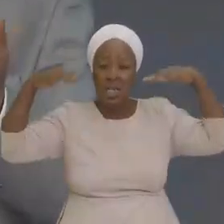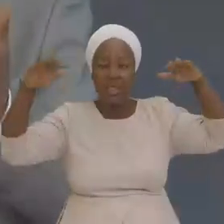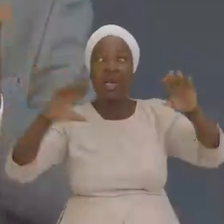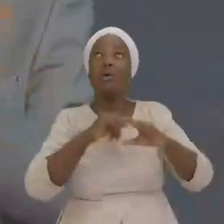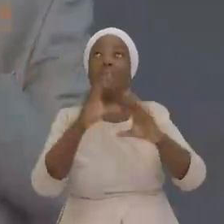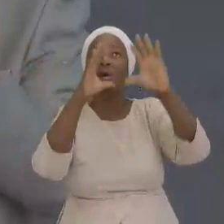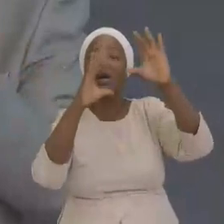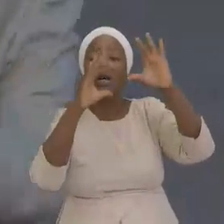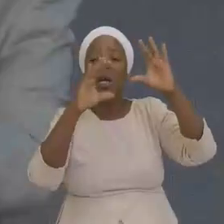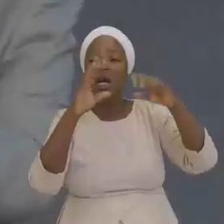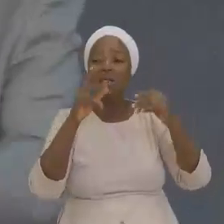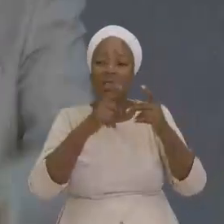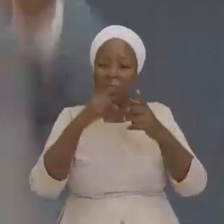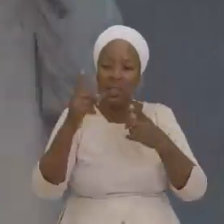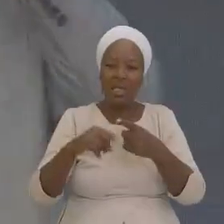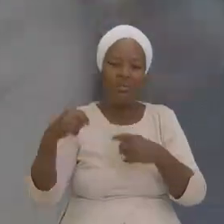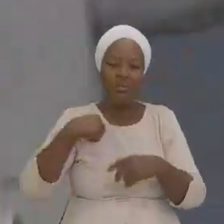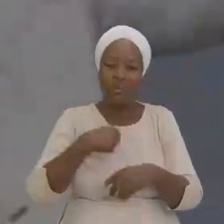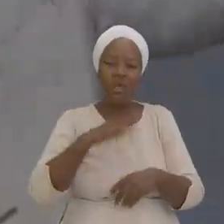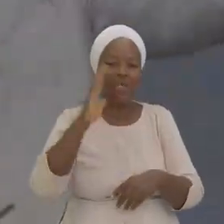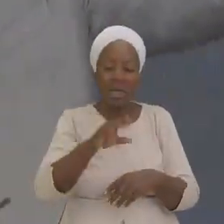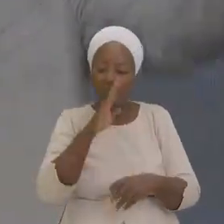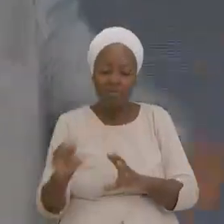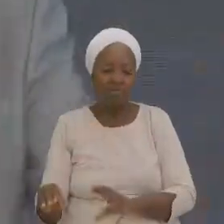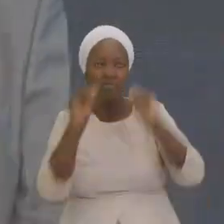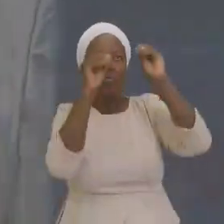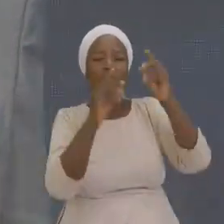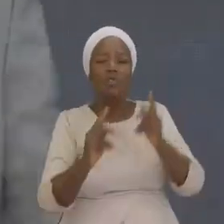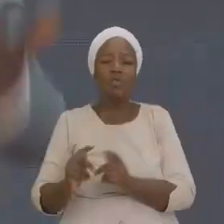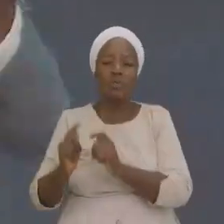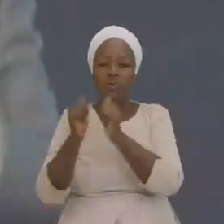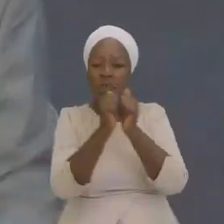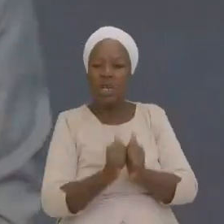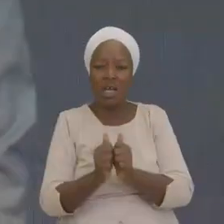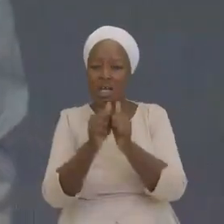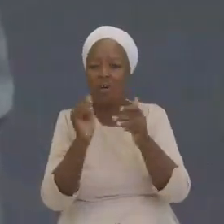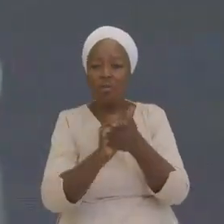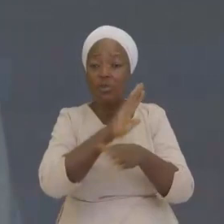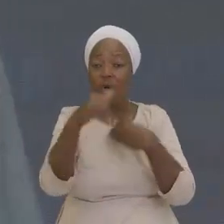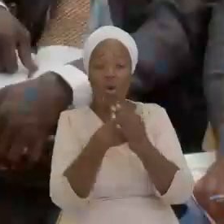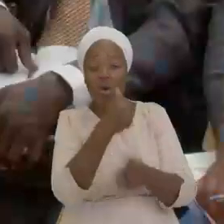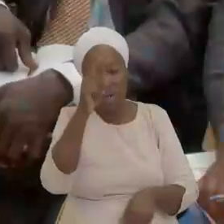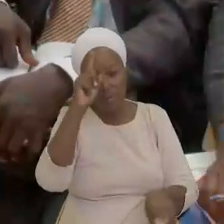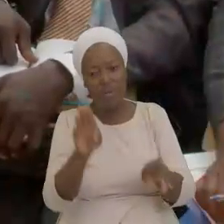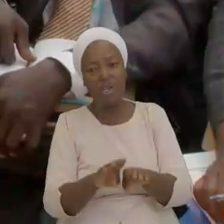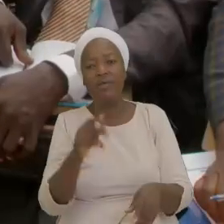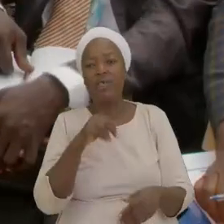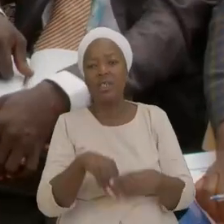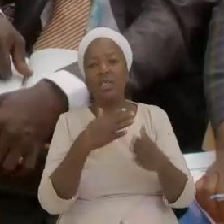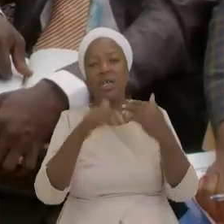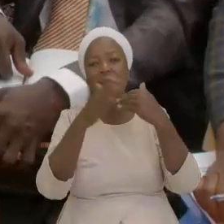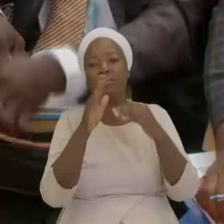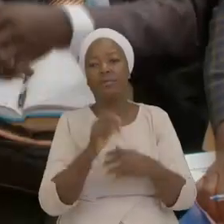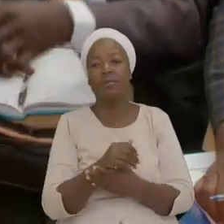trumpet, and we shall be caught up together with the other saints in heaven.